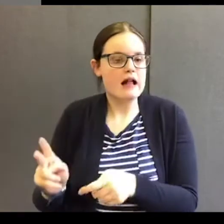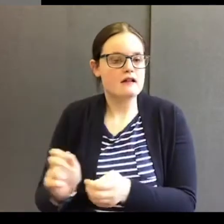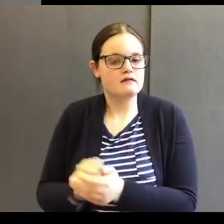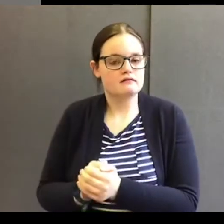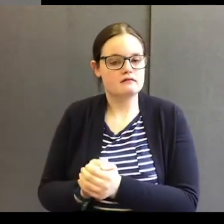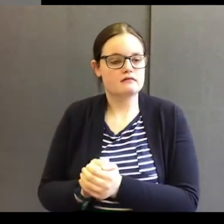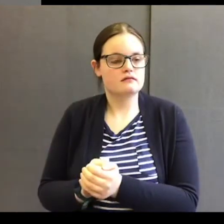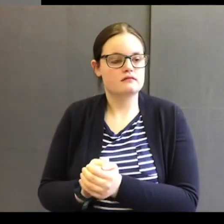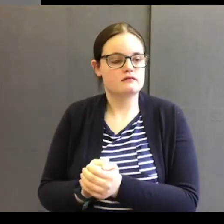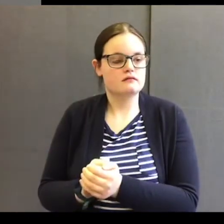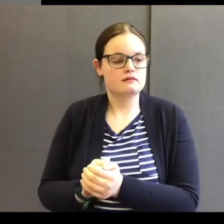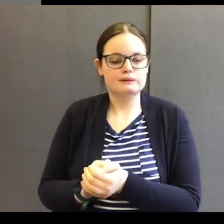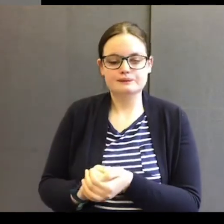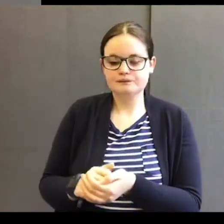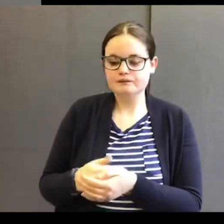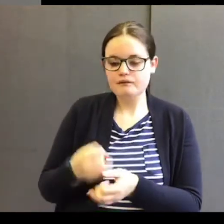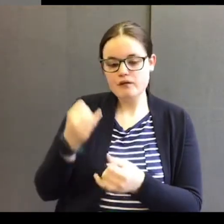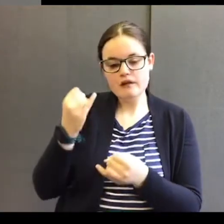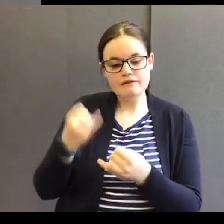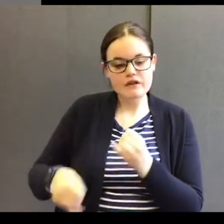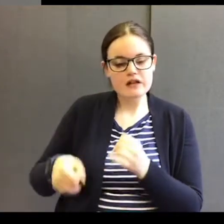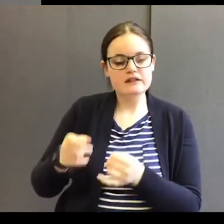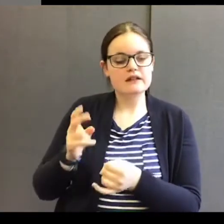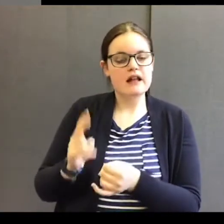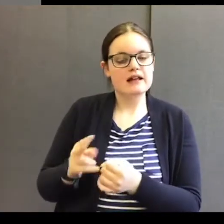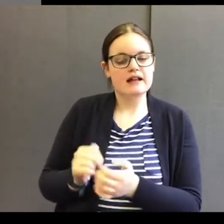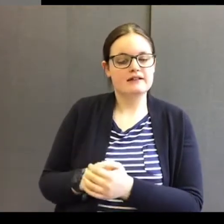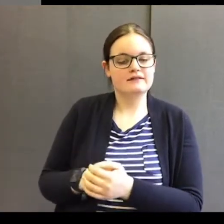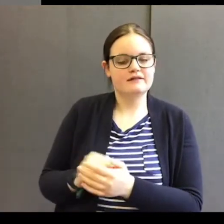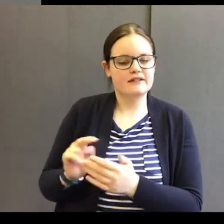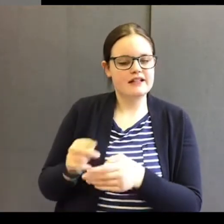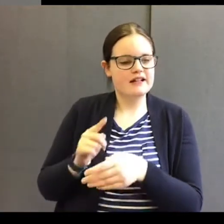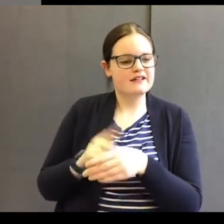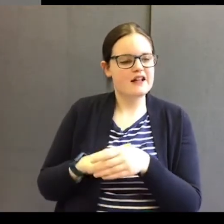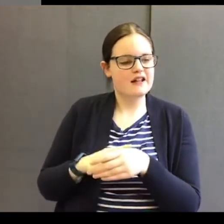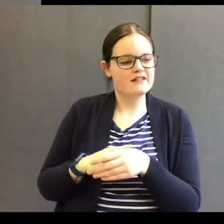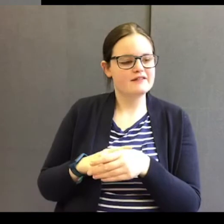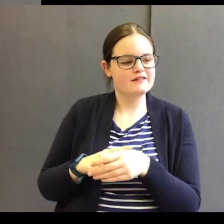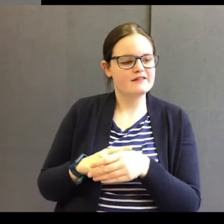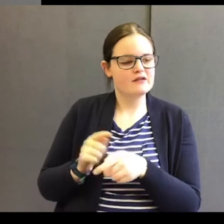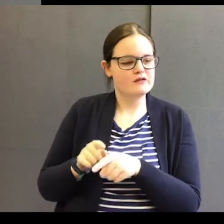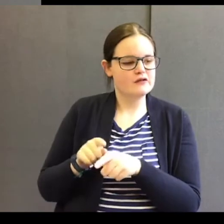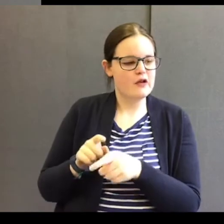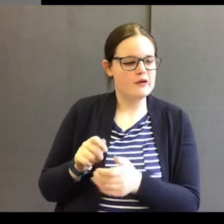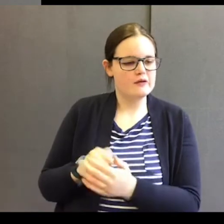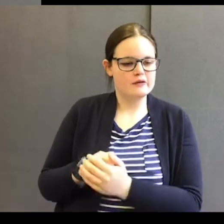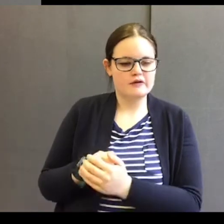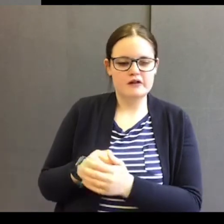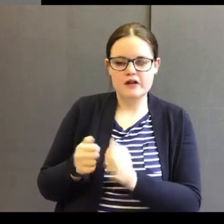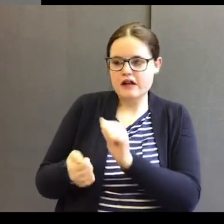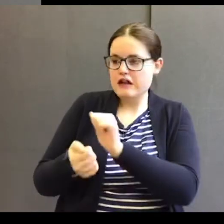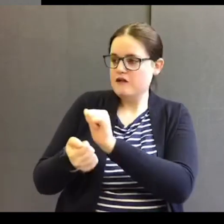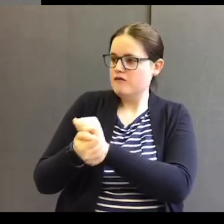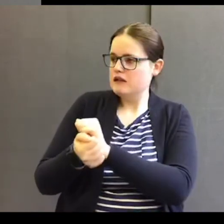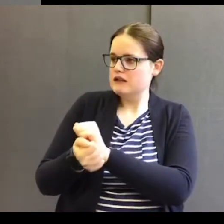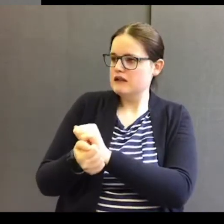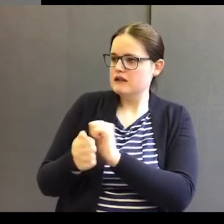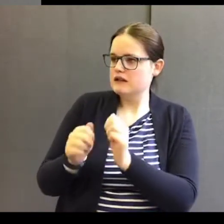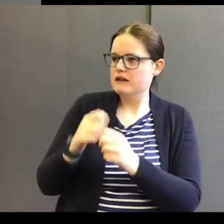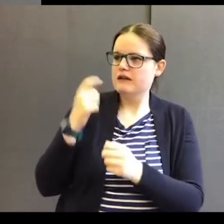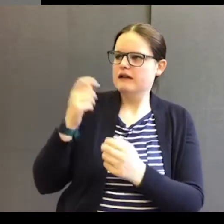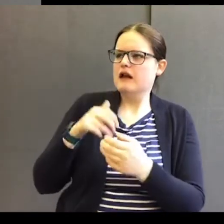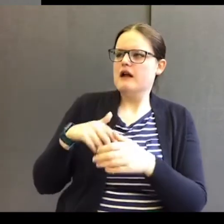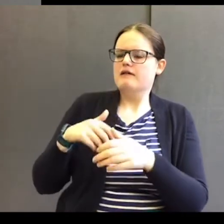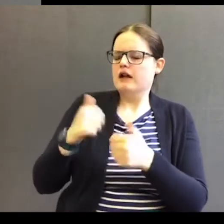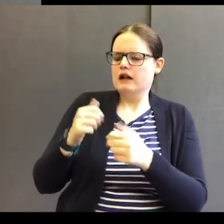it again. And it's going to fail the second time as well. Prison was all they